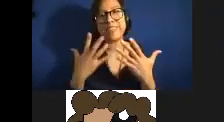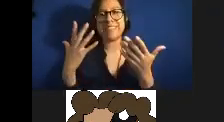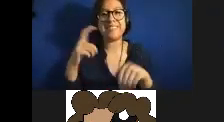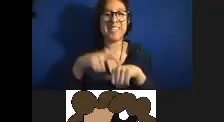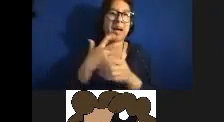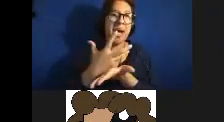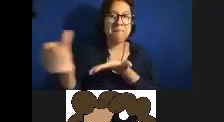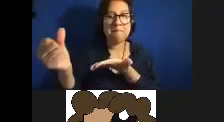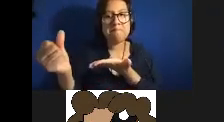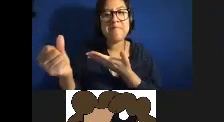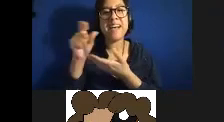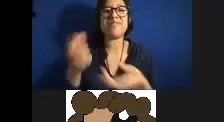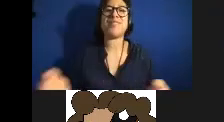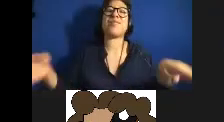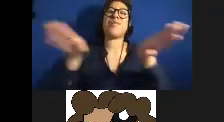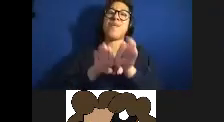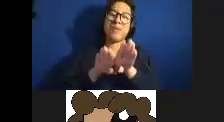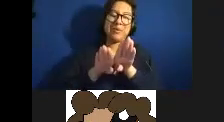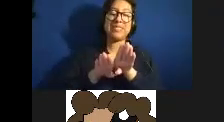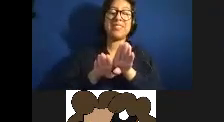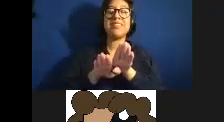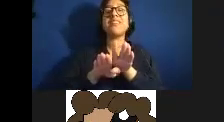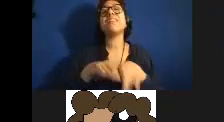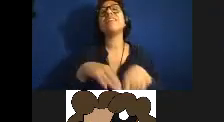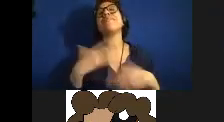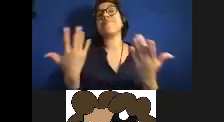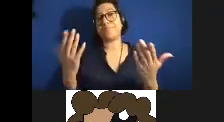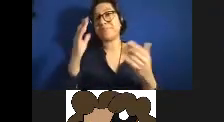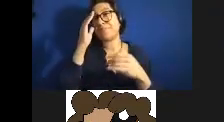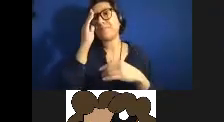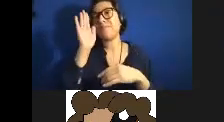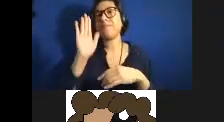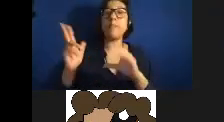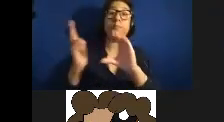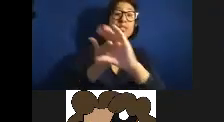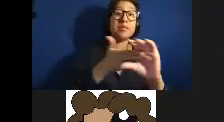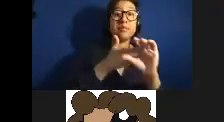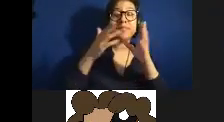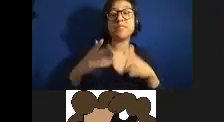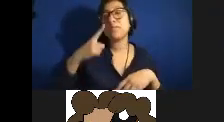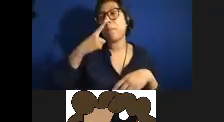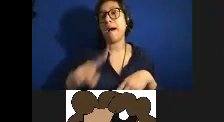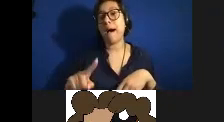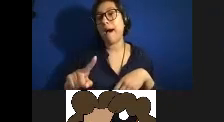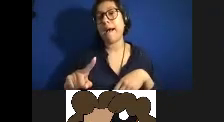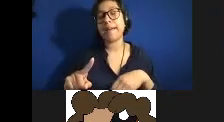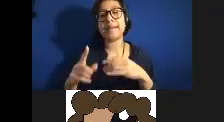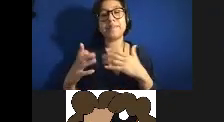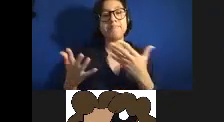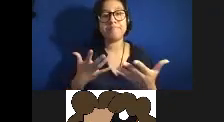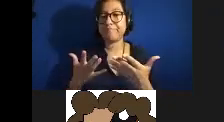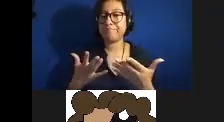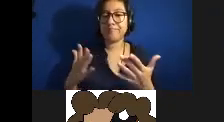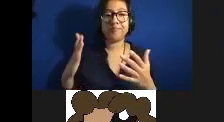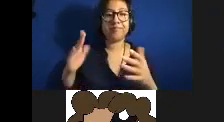time. We'll have to close. And I just want to ask all the participants to tap in to the